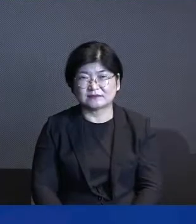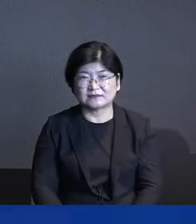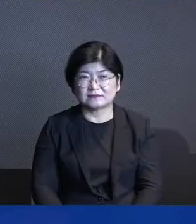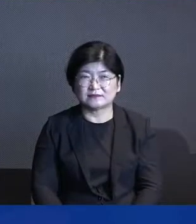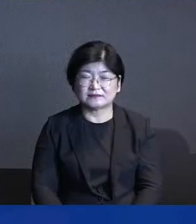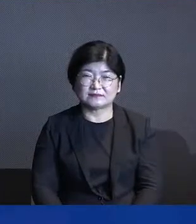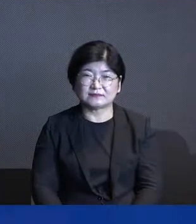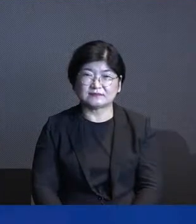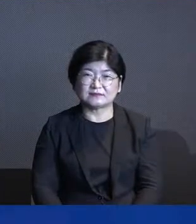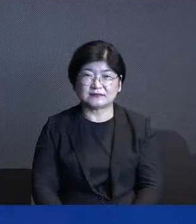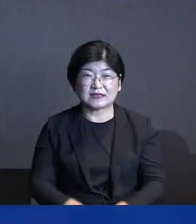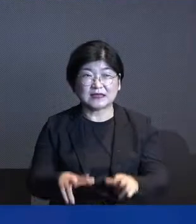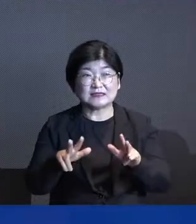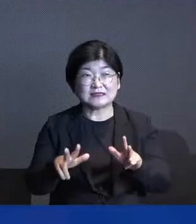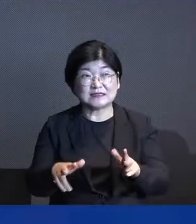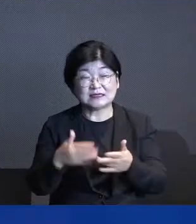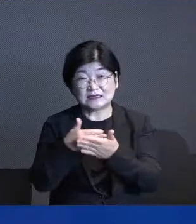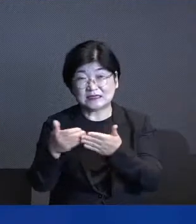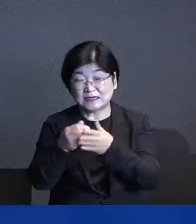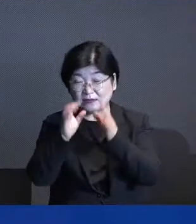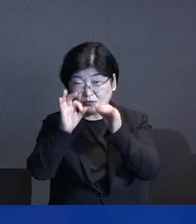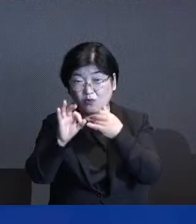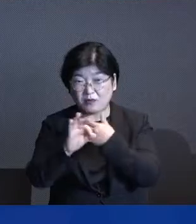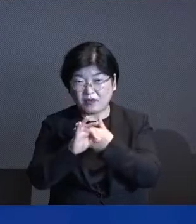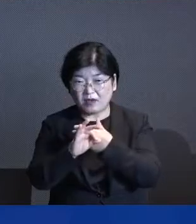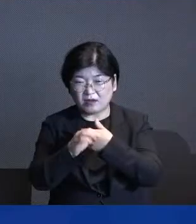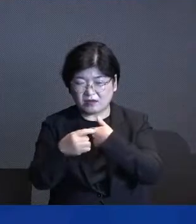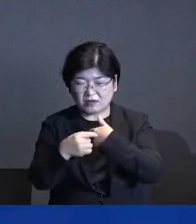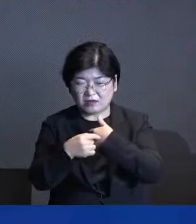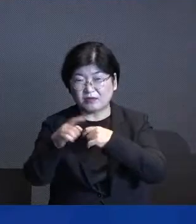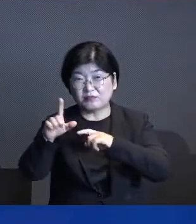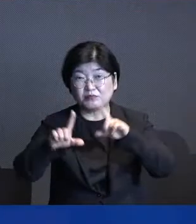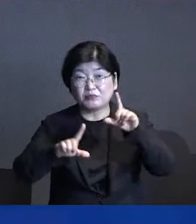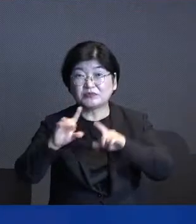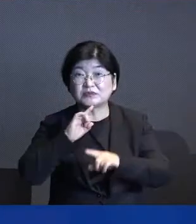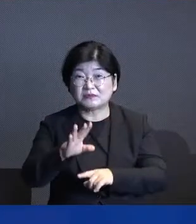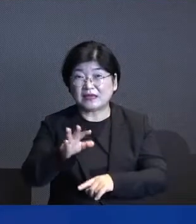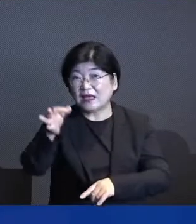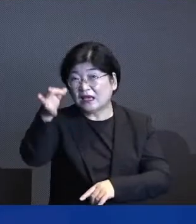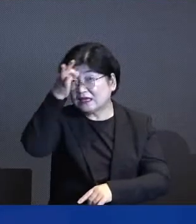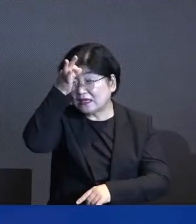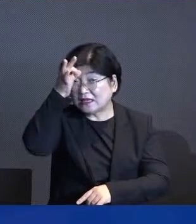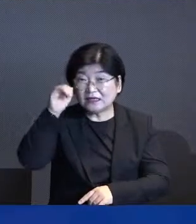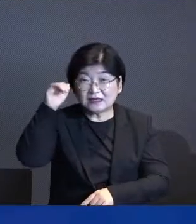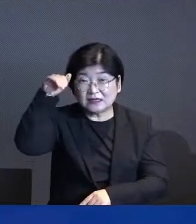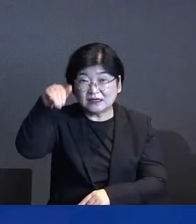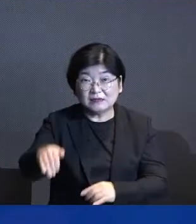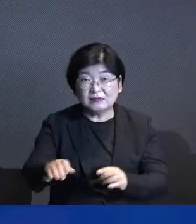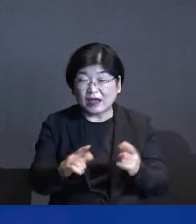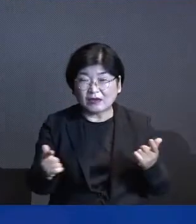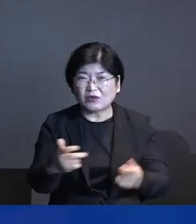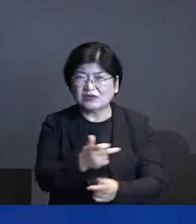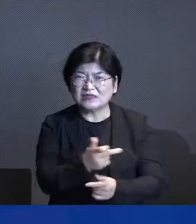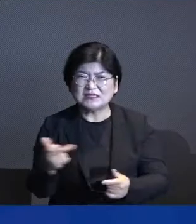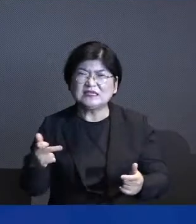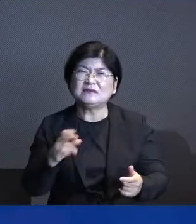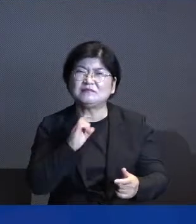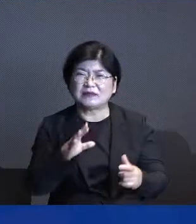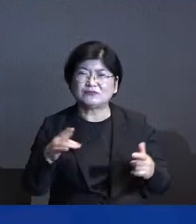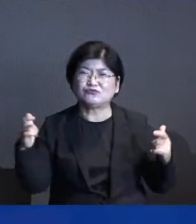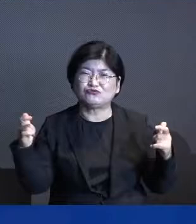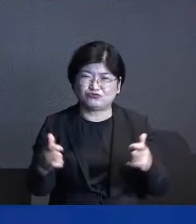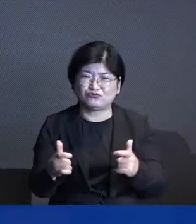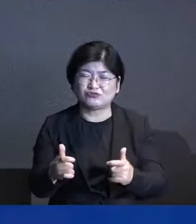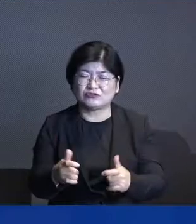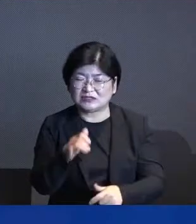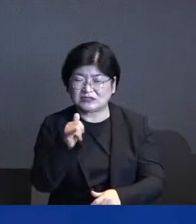snapshot of the brain rather than the functional decrease. We all know that a collection of